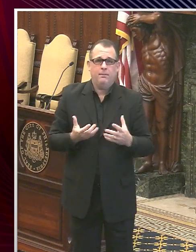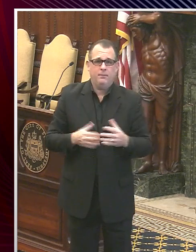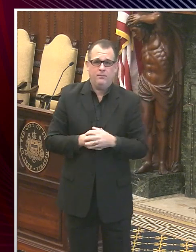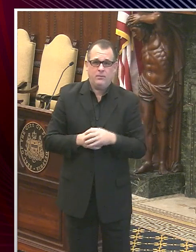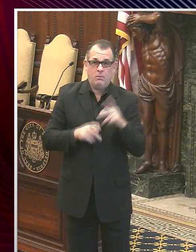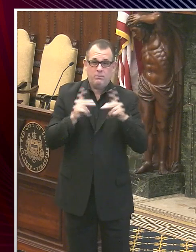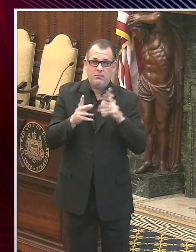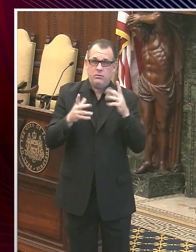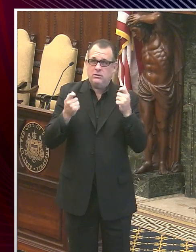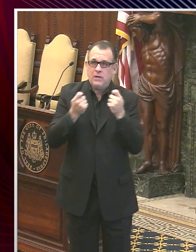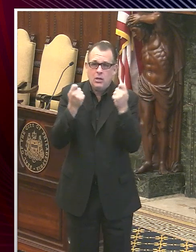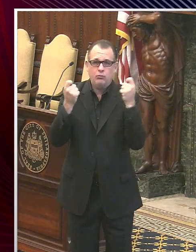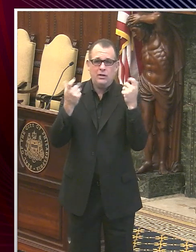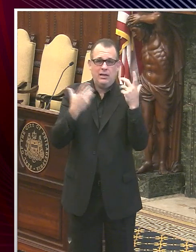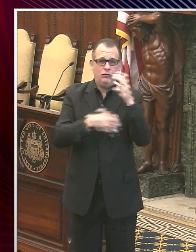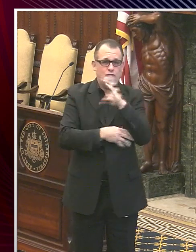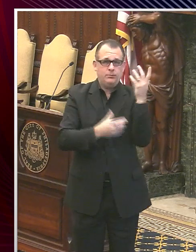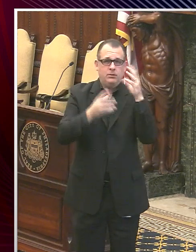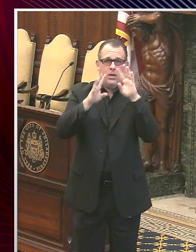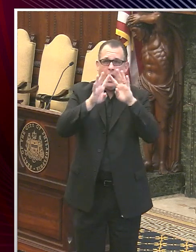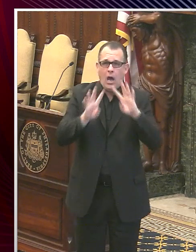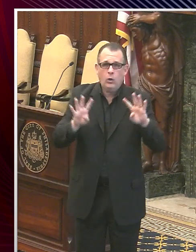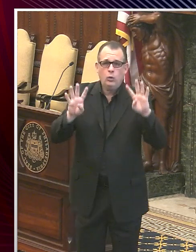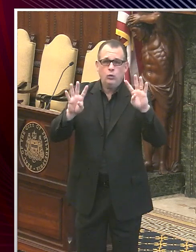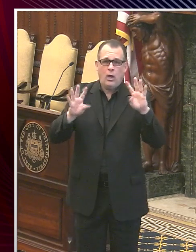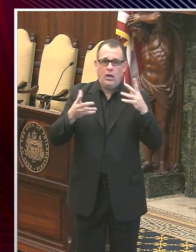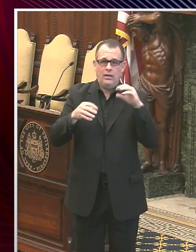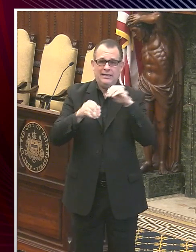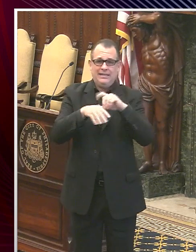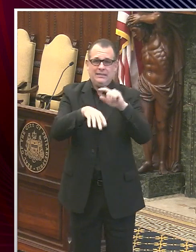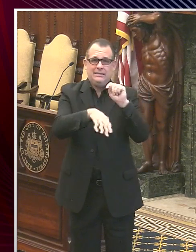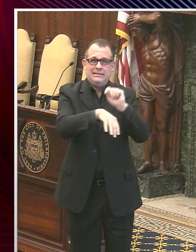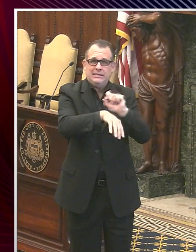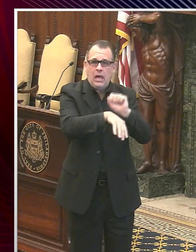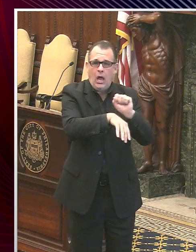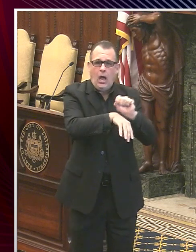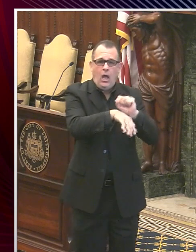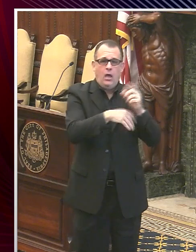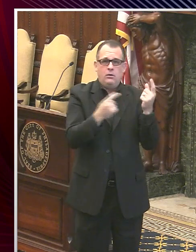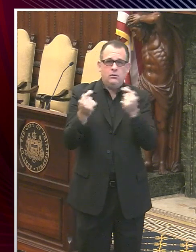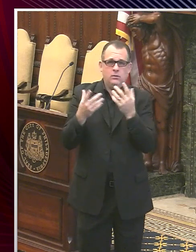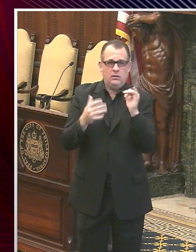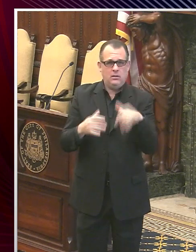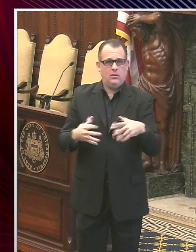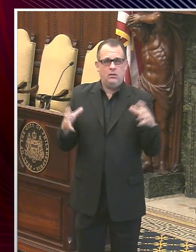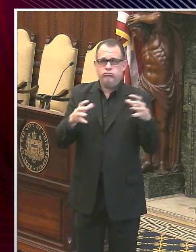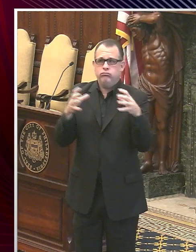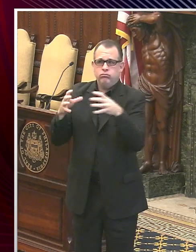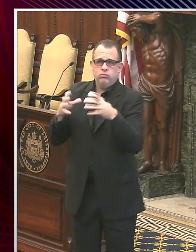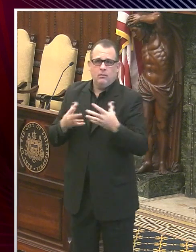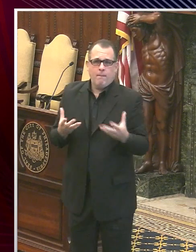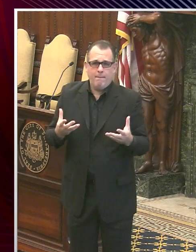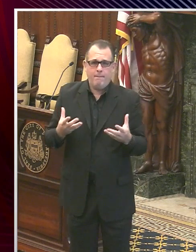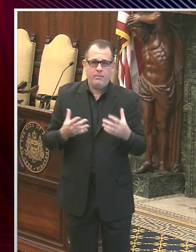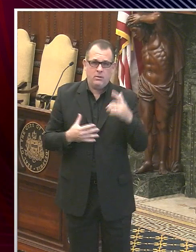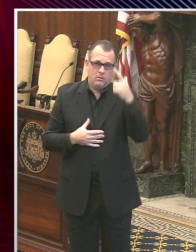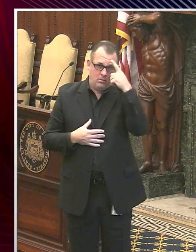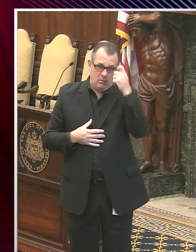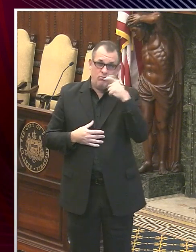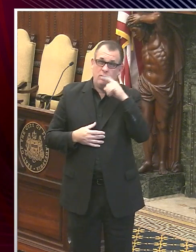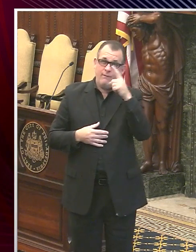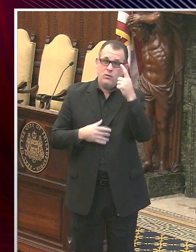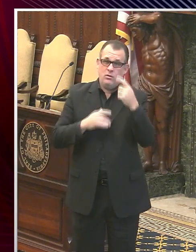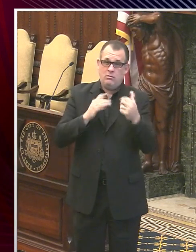celebrate Christmas, Hanukkah in the synagogue, in the church? I mean, you certainly have a First Amendment right to do